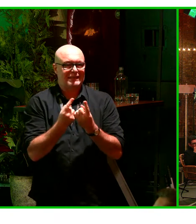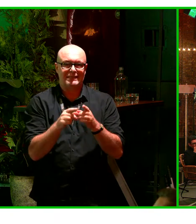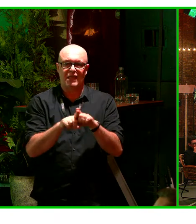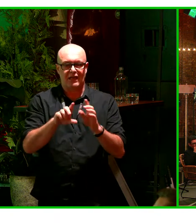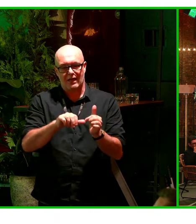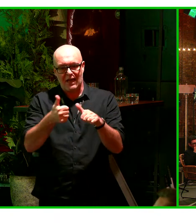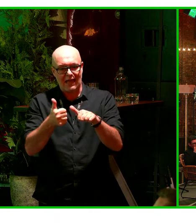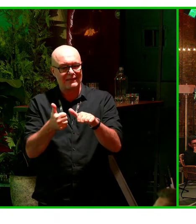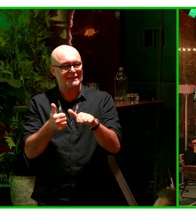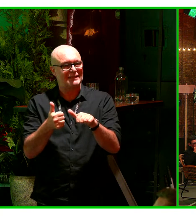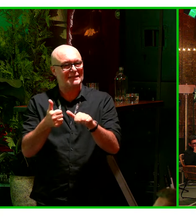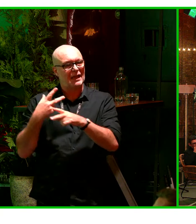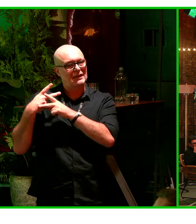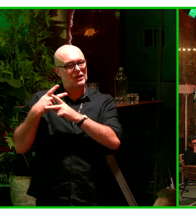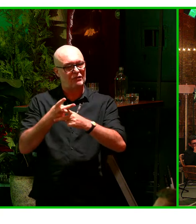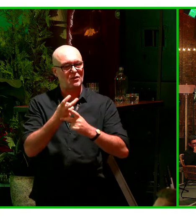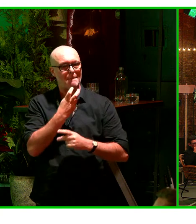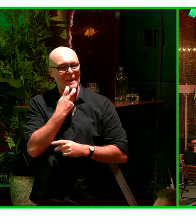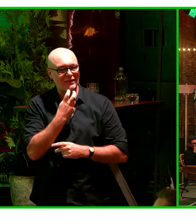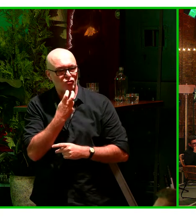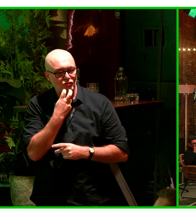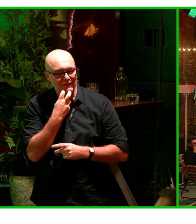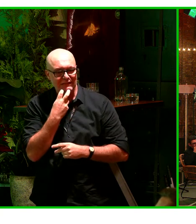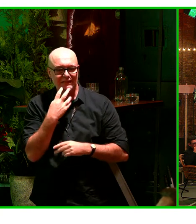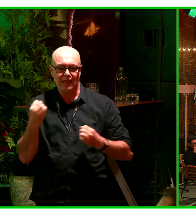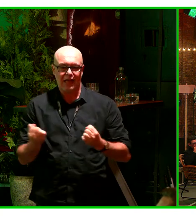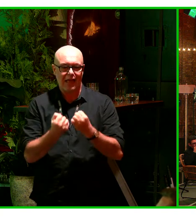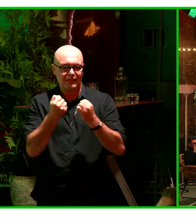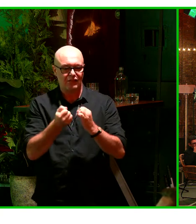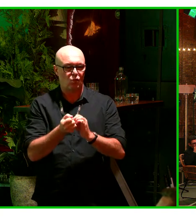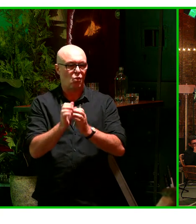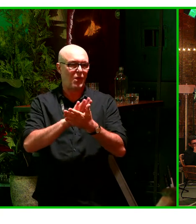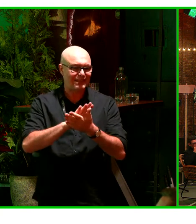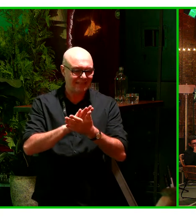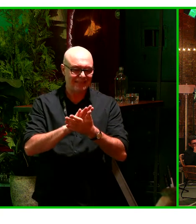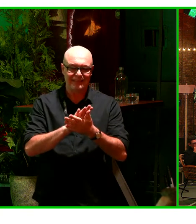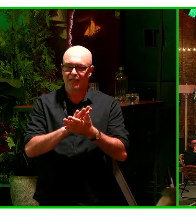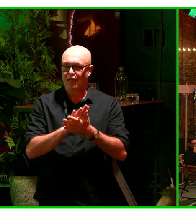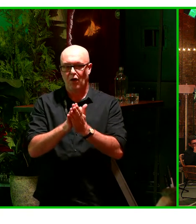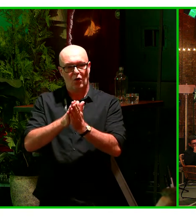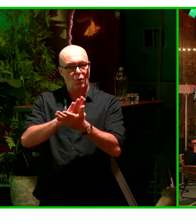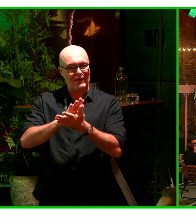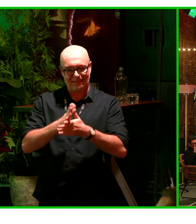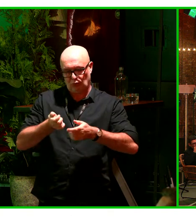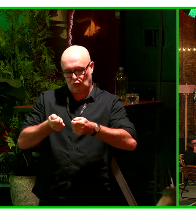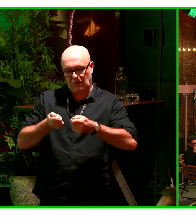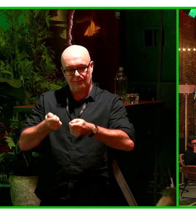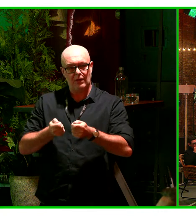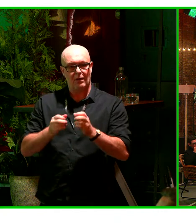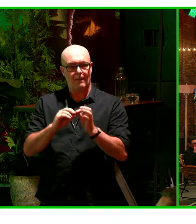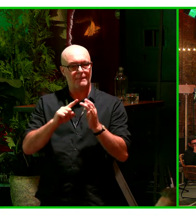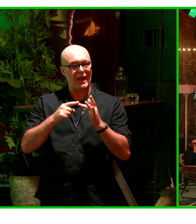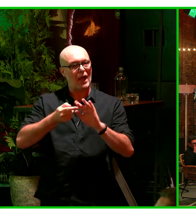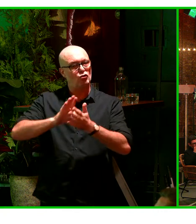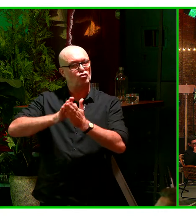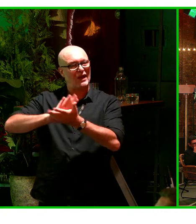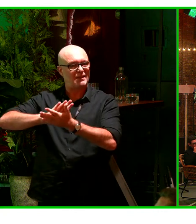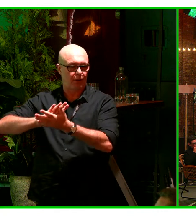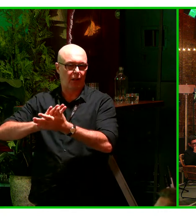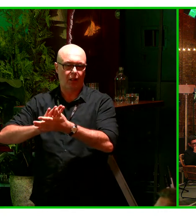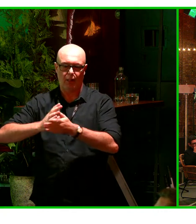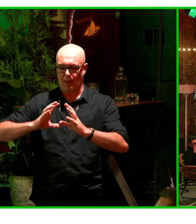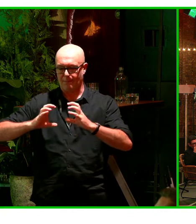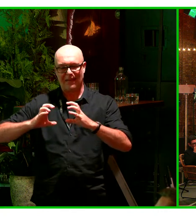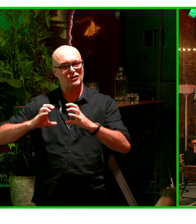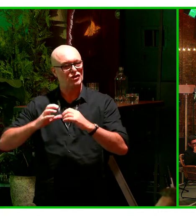generation batteries, waste to energy, climatic sensors, bacterial waste treatments, biodegradable packaging. But the aspiration is to create